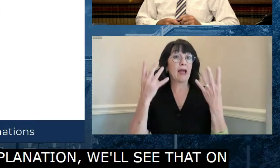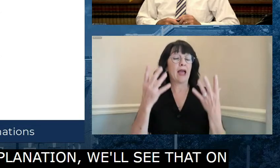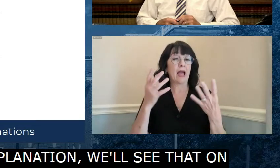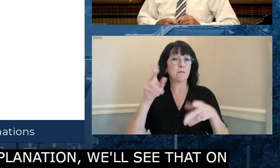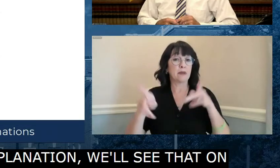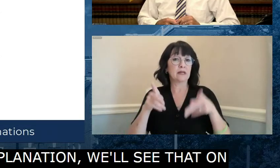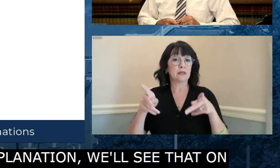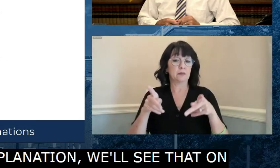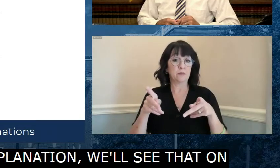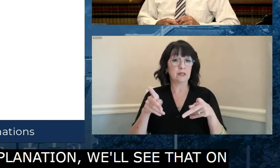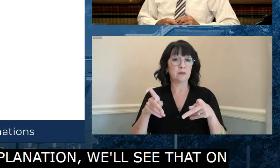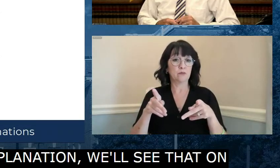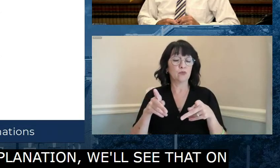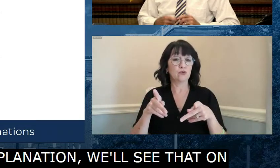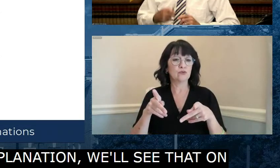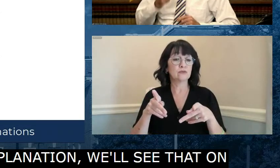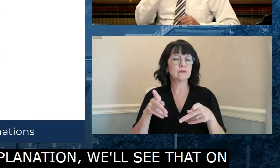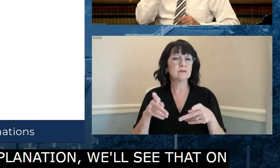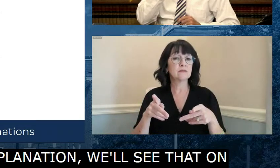at